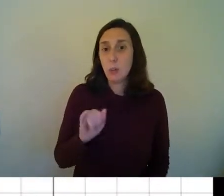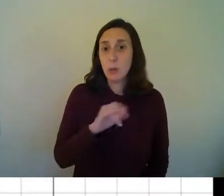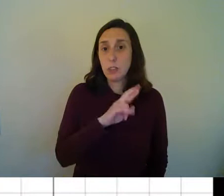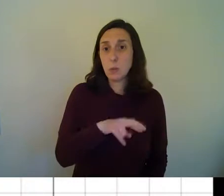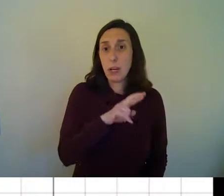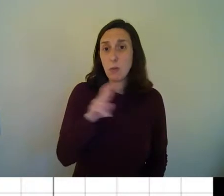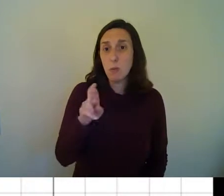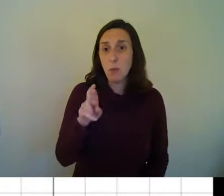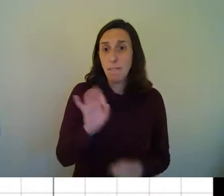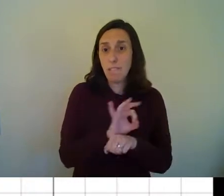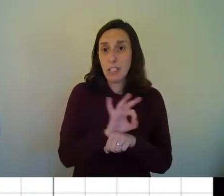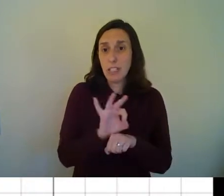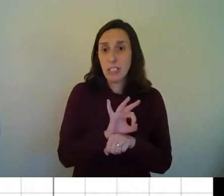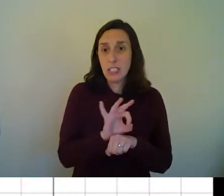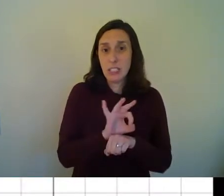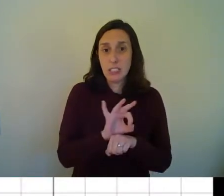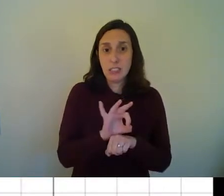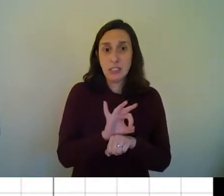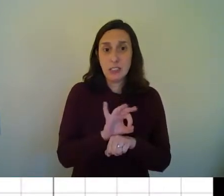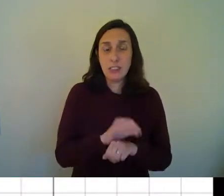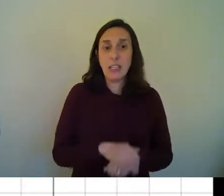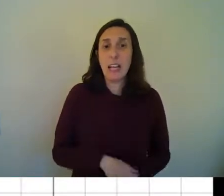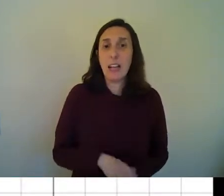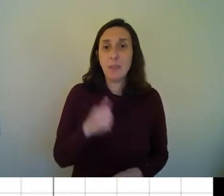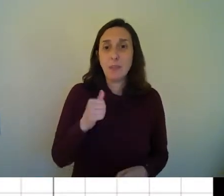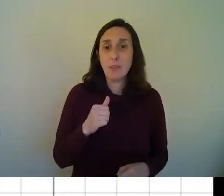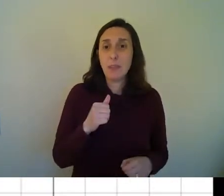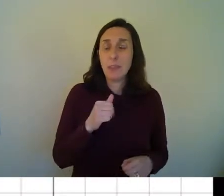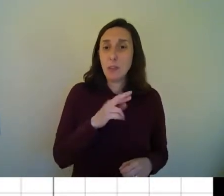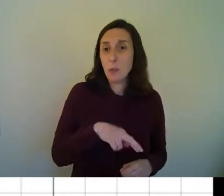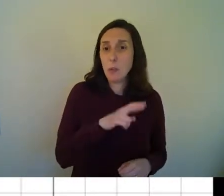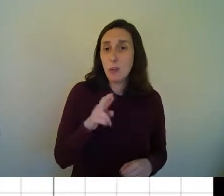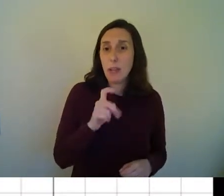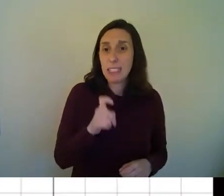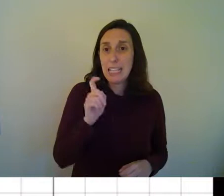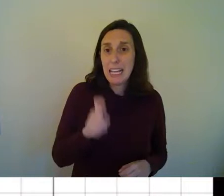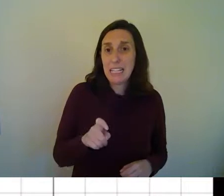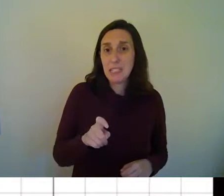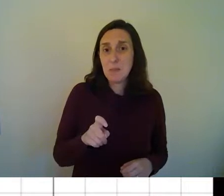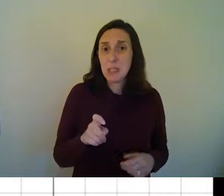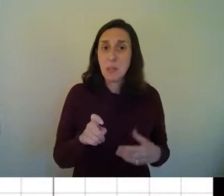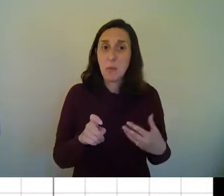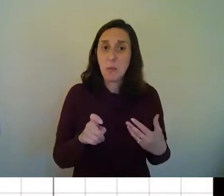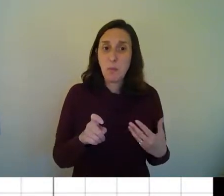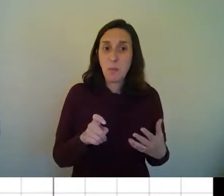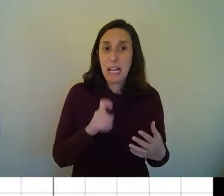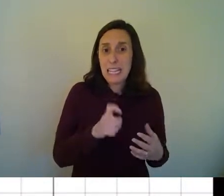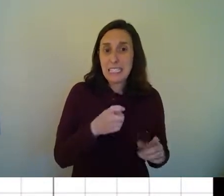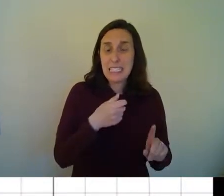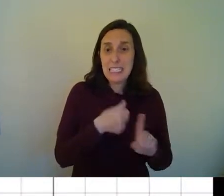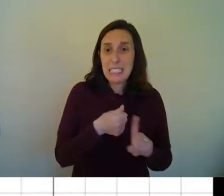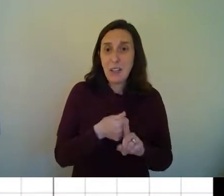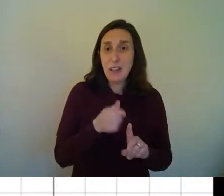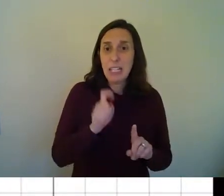so q of x can't equal 0, and the square root of x has to be, implies that x itself has to be